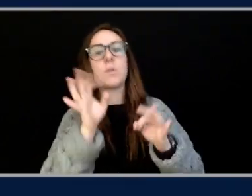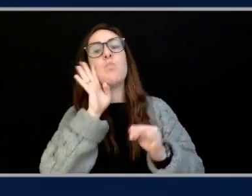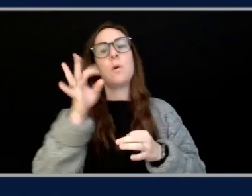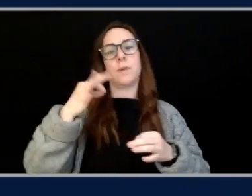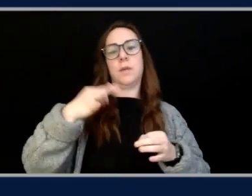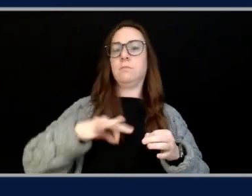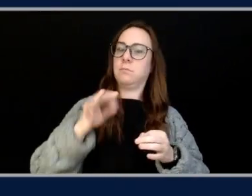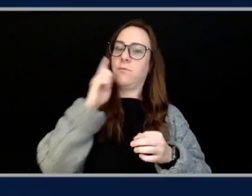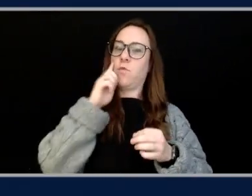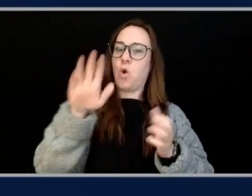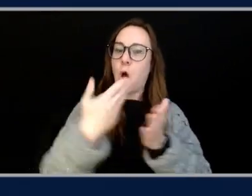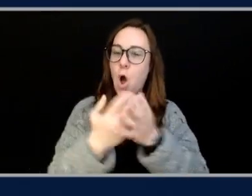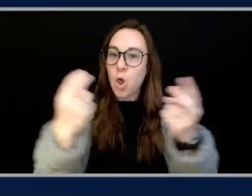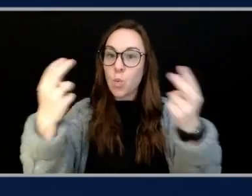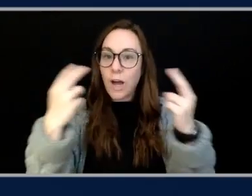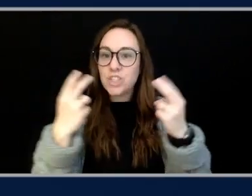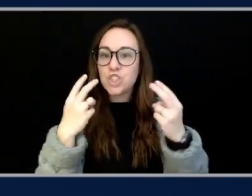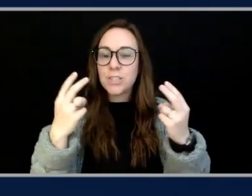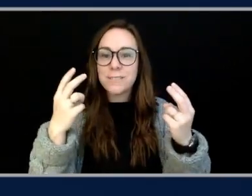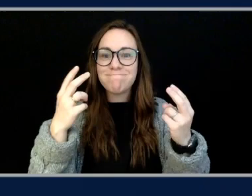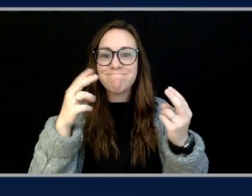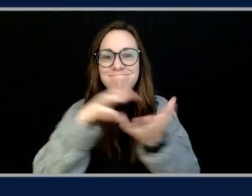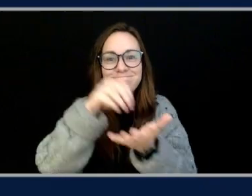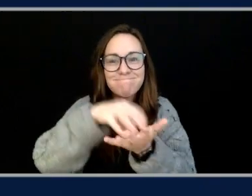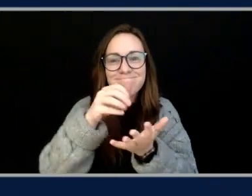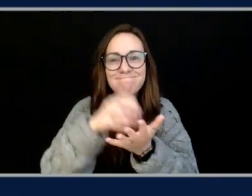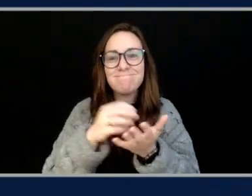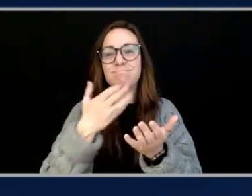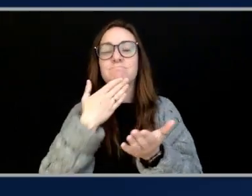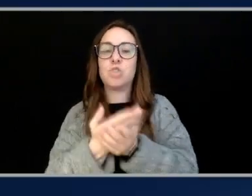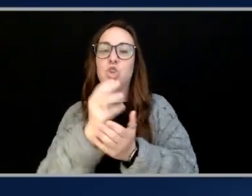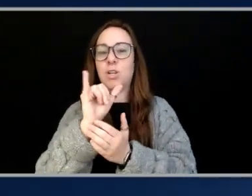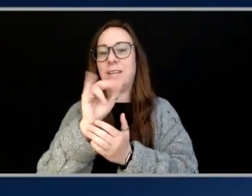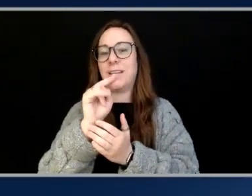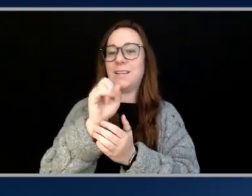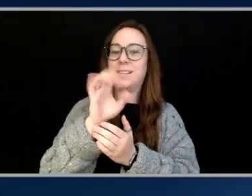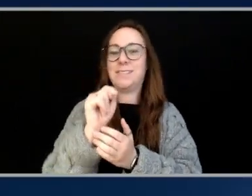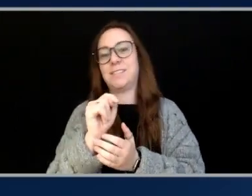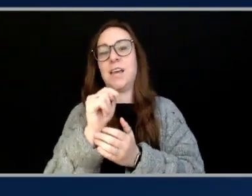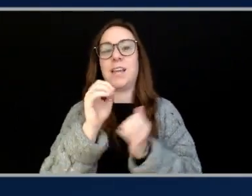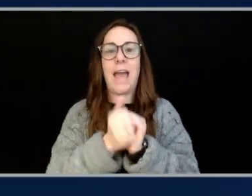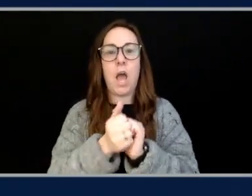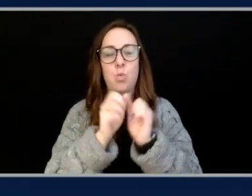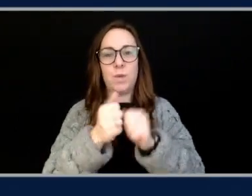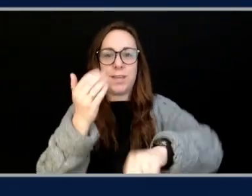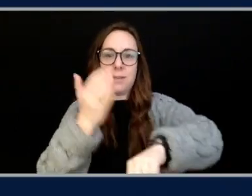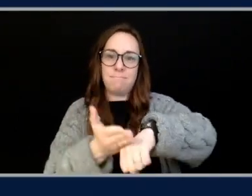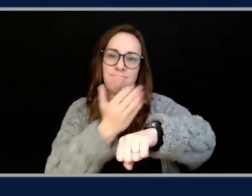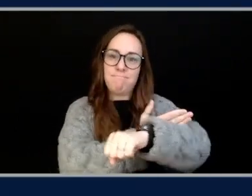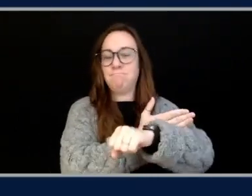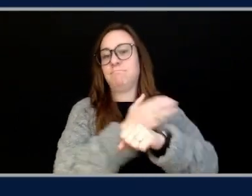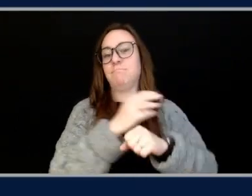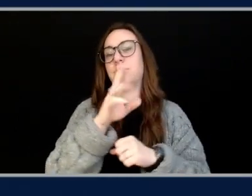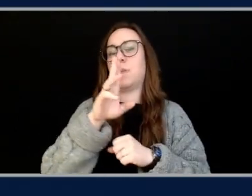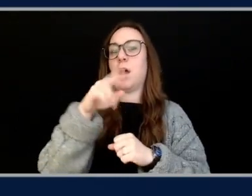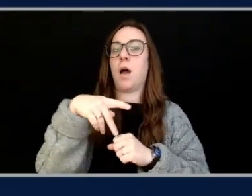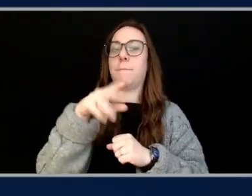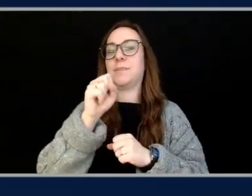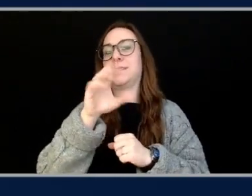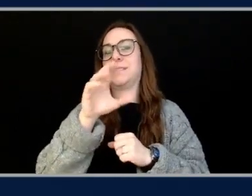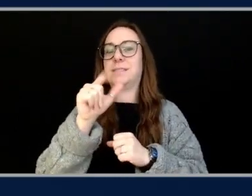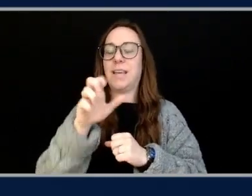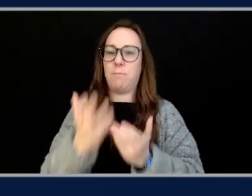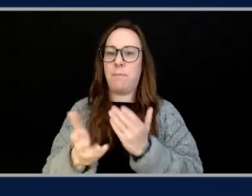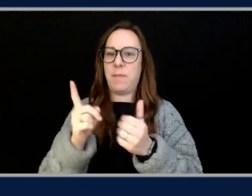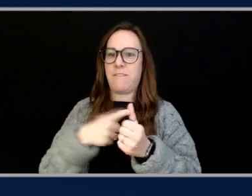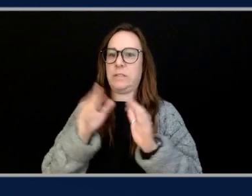watching, who are tuned in, to get this insight and information on how to upskill and how to make something that might seem intimidating at first